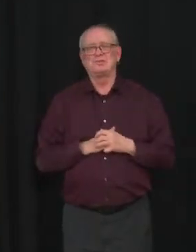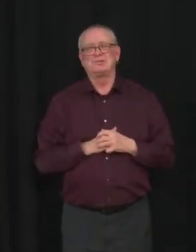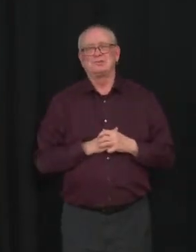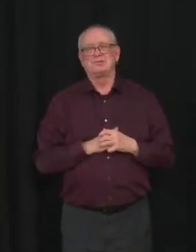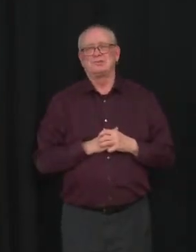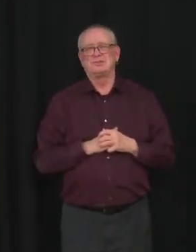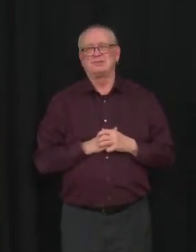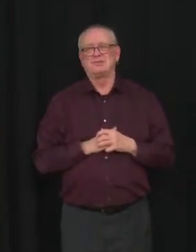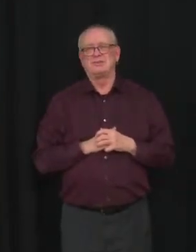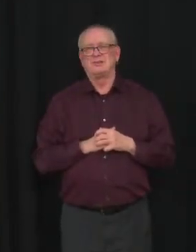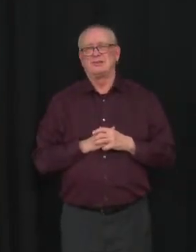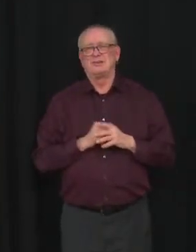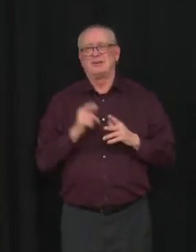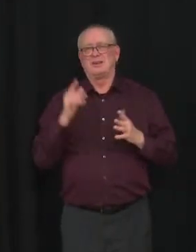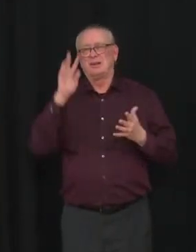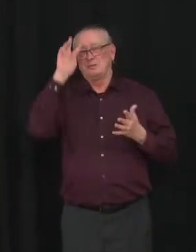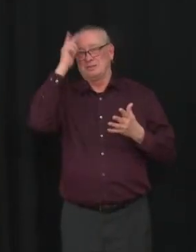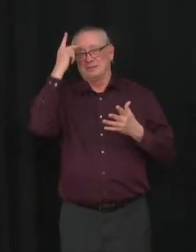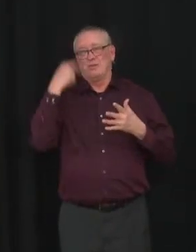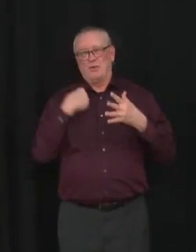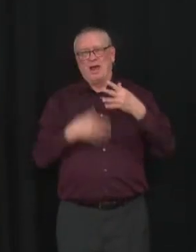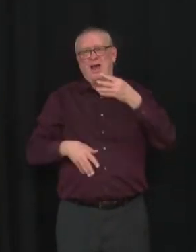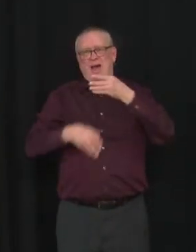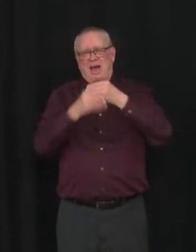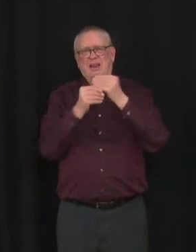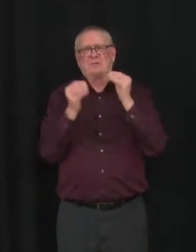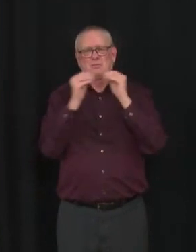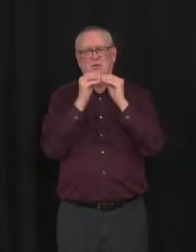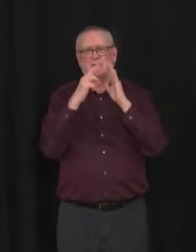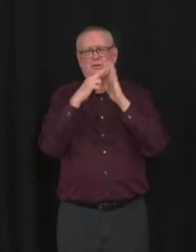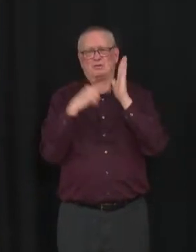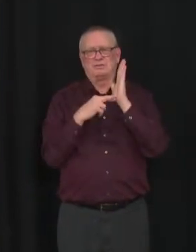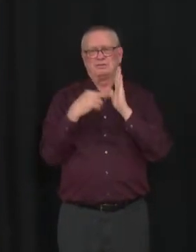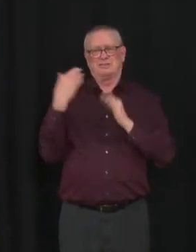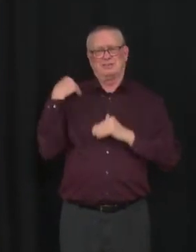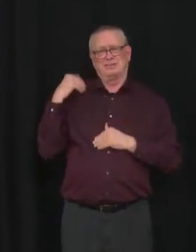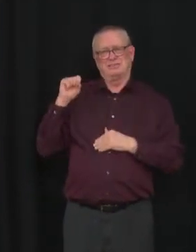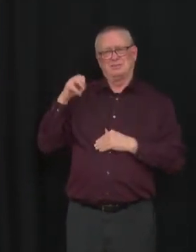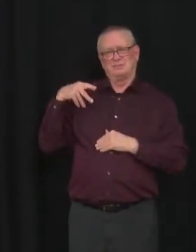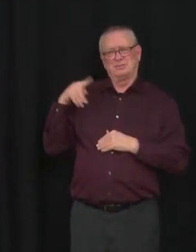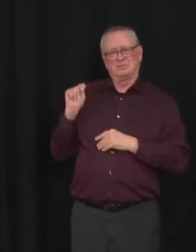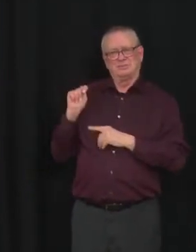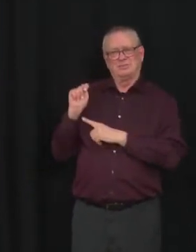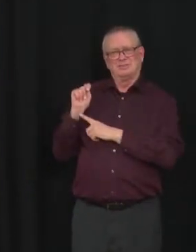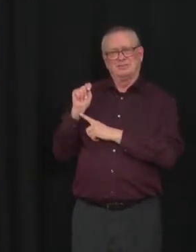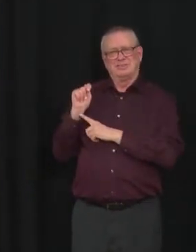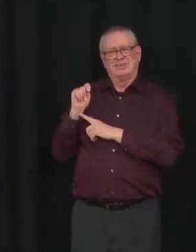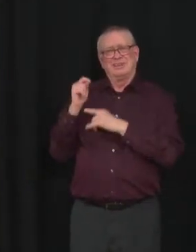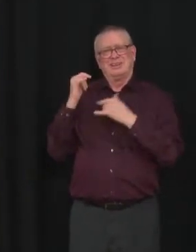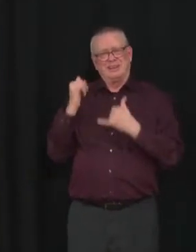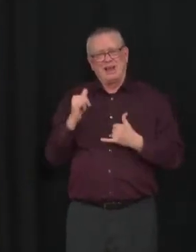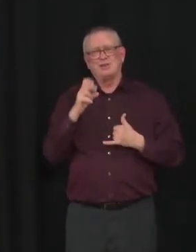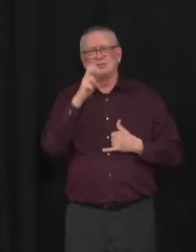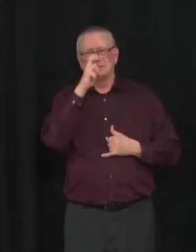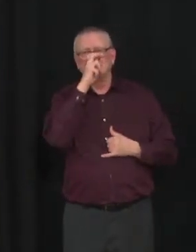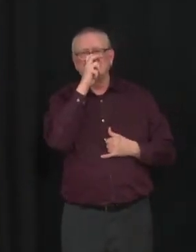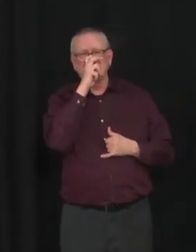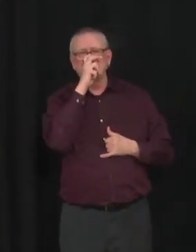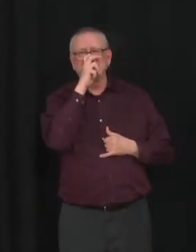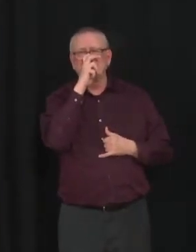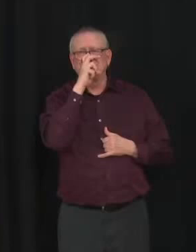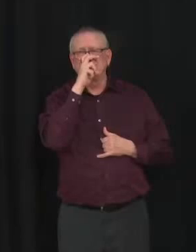that. What we've done is to add to the measures that we brought in September. So you take the stringency of the measures, which helped with